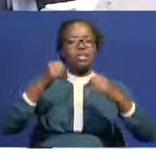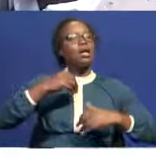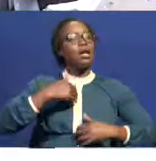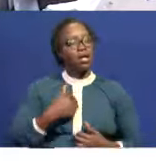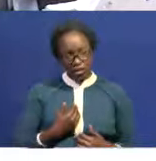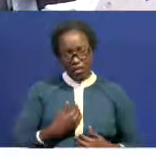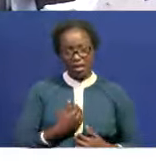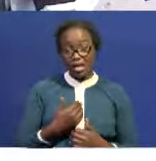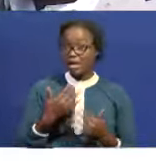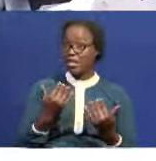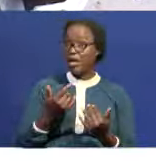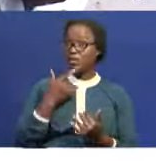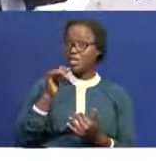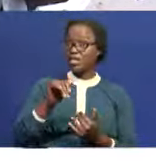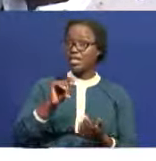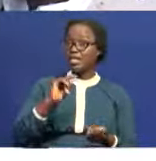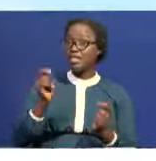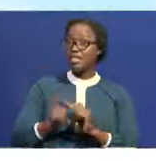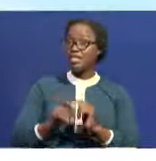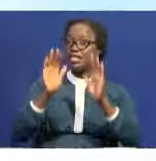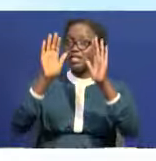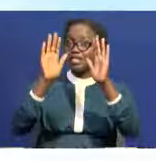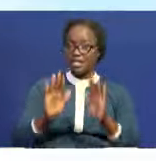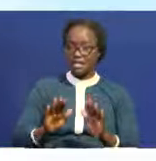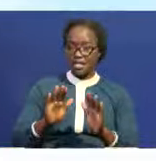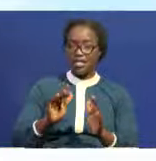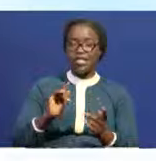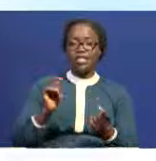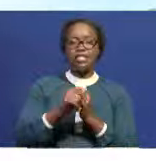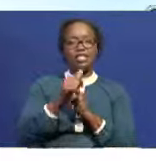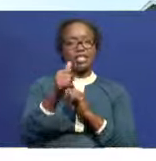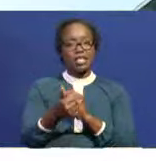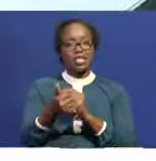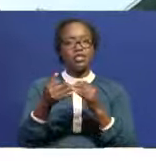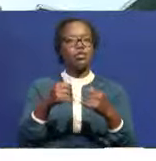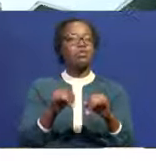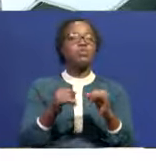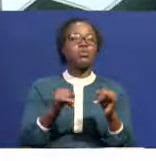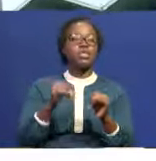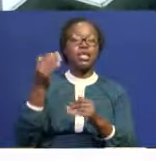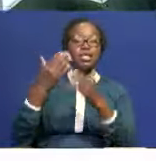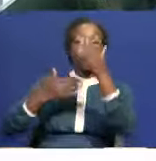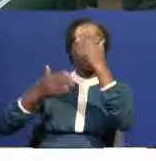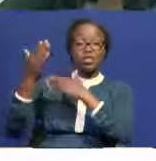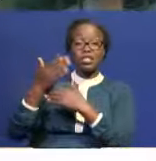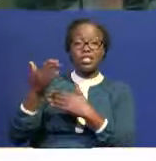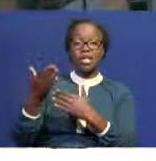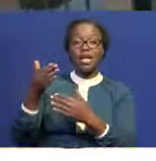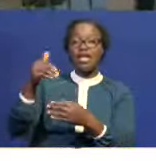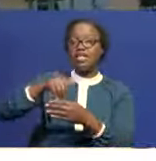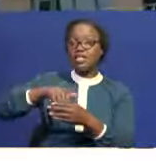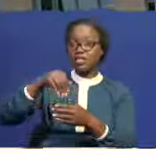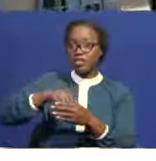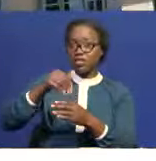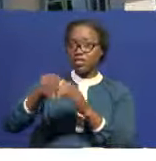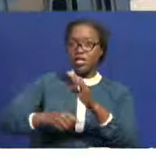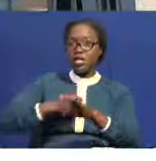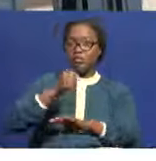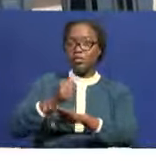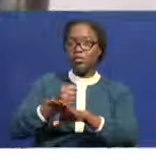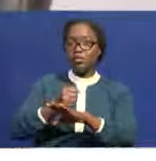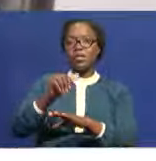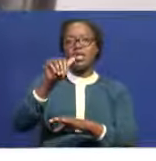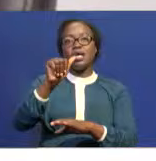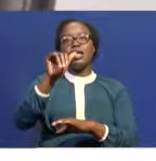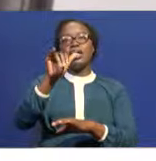this point, we say that change is necessary. Mabadiliko mengine yaliyotekelezwa katika chuo kikuu hicho yanajumuisha kuteuliwa kwa Profesa